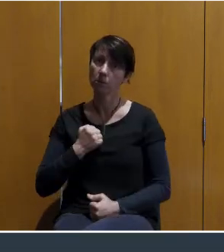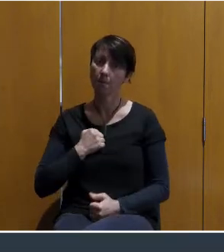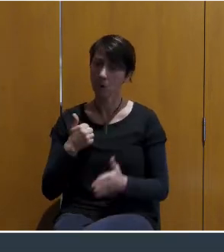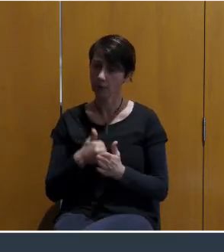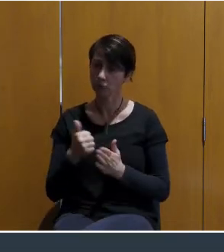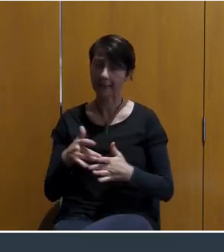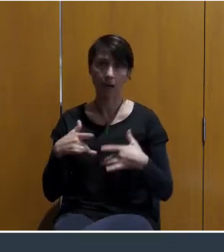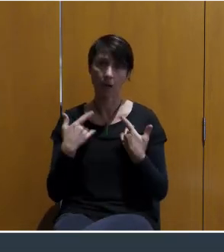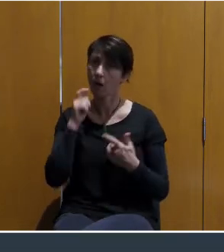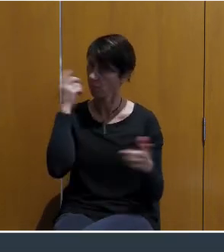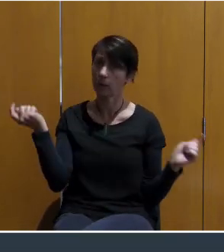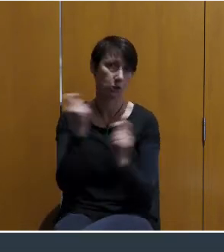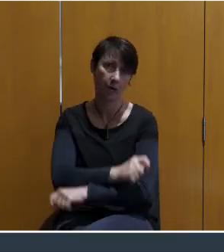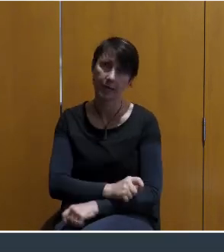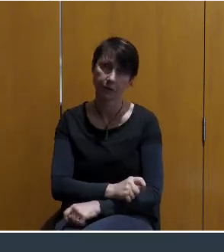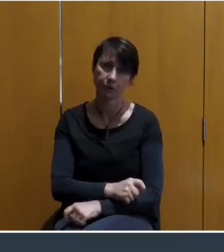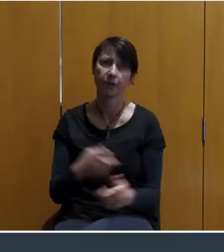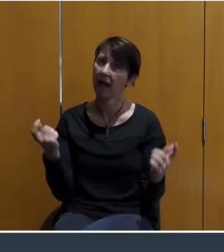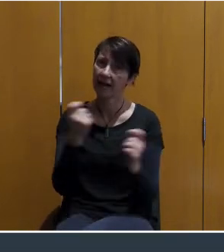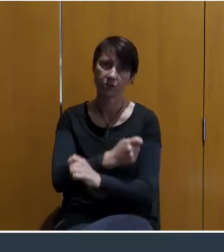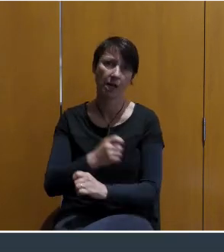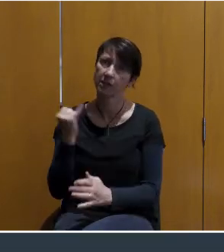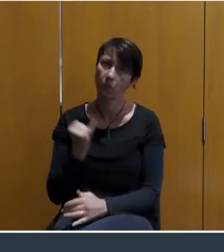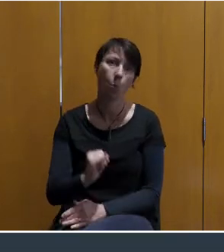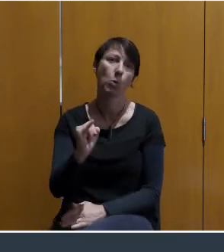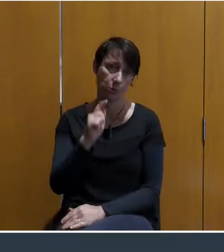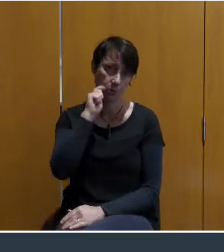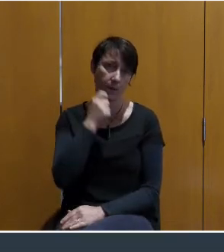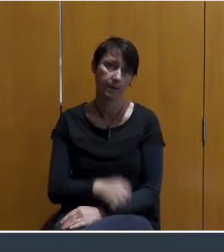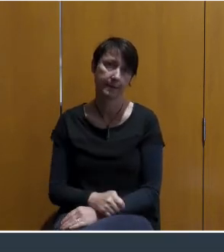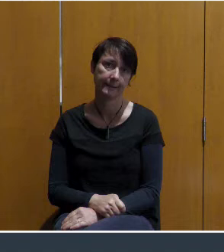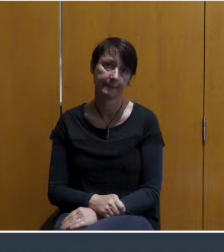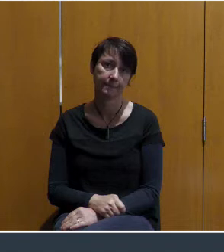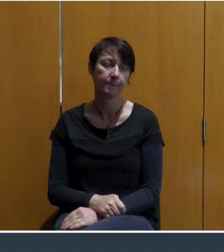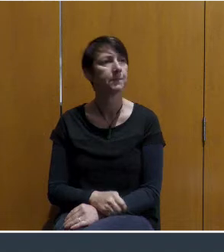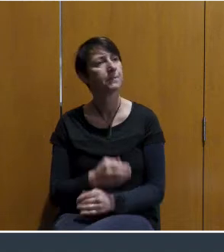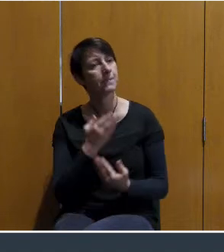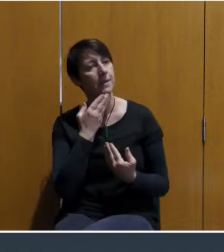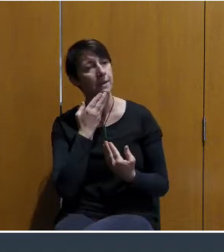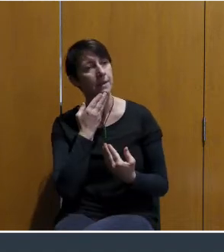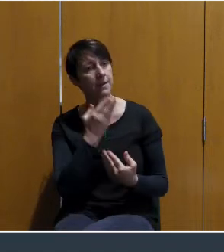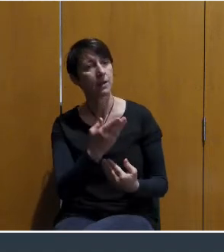Thank you, Rachel. Are there any questions from councillors?